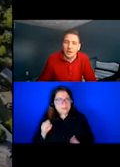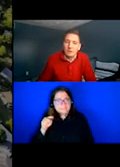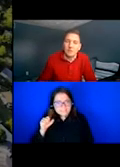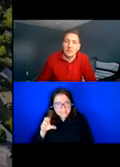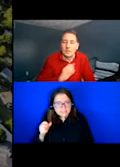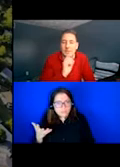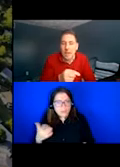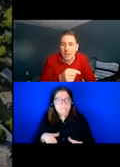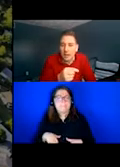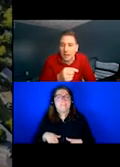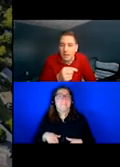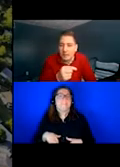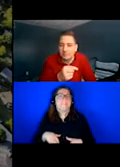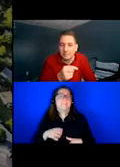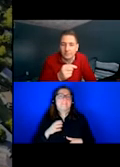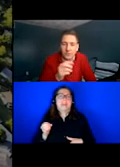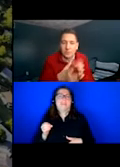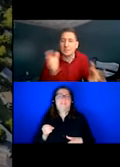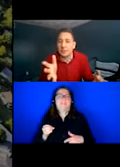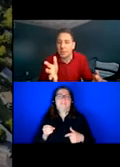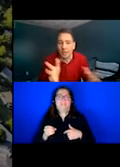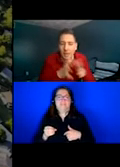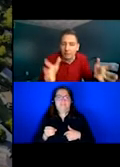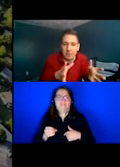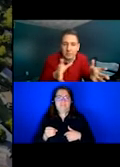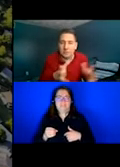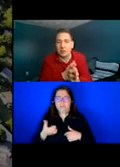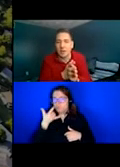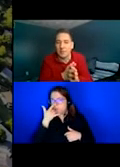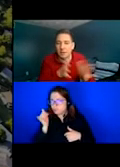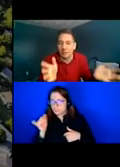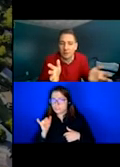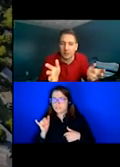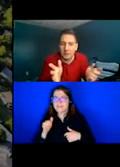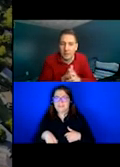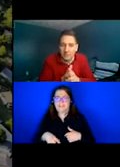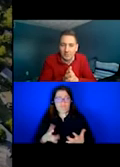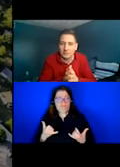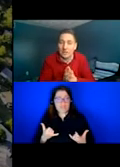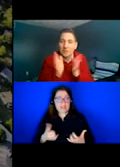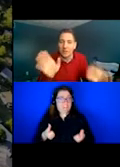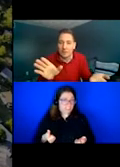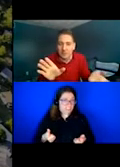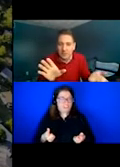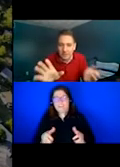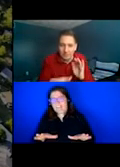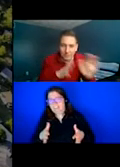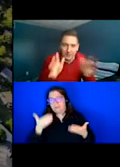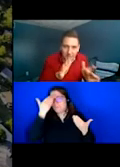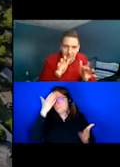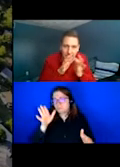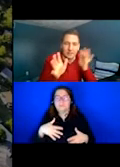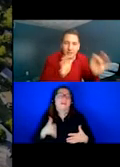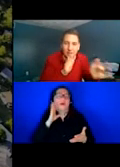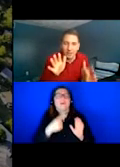and how does that, what does it look like? How would you describe how you're currently feeling as well? And I'll use an example